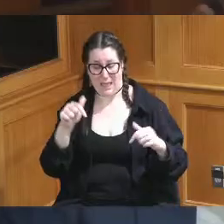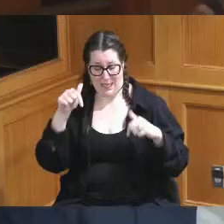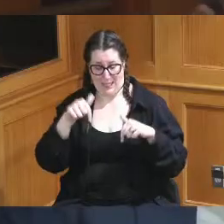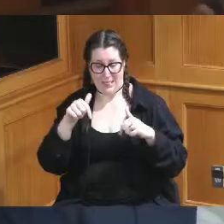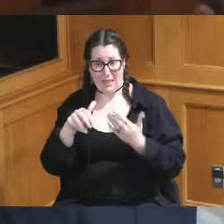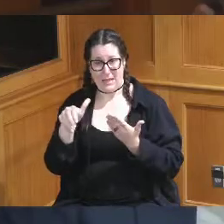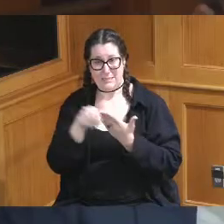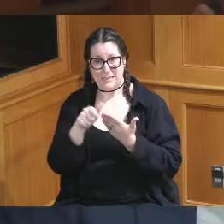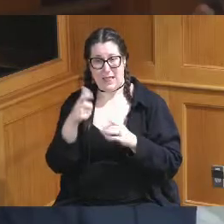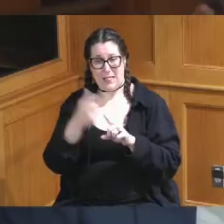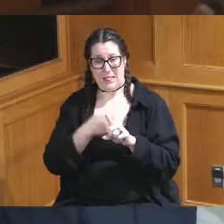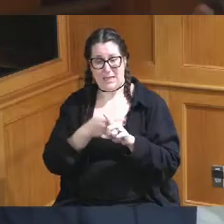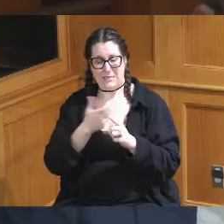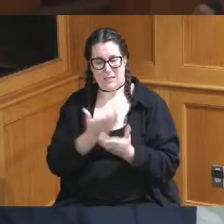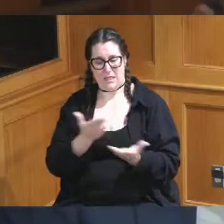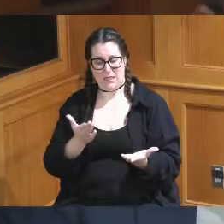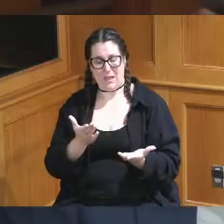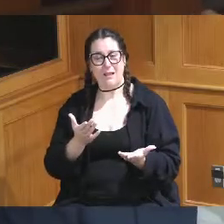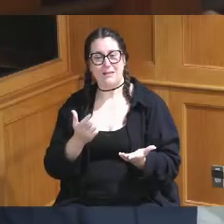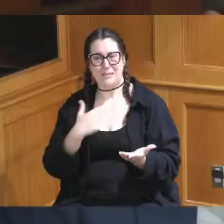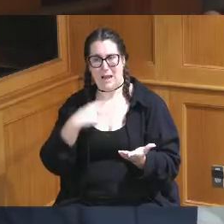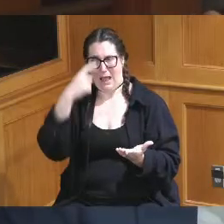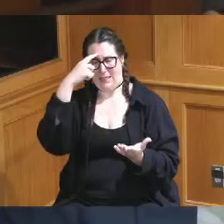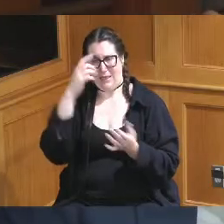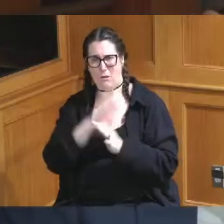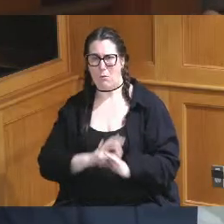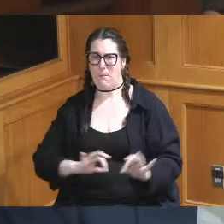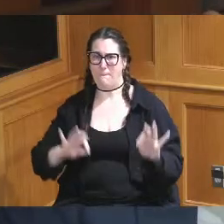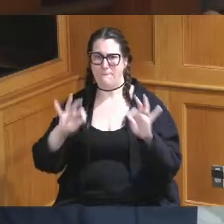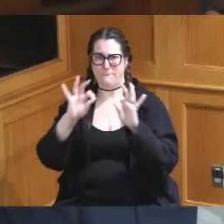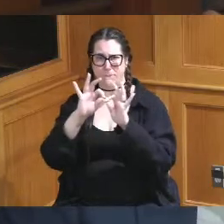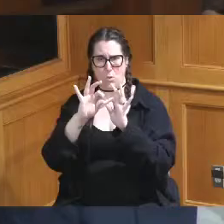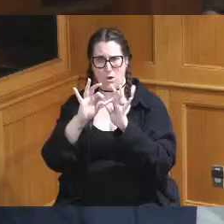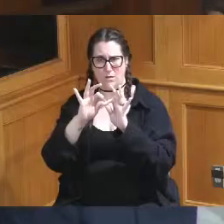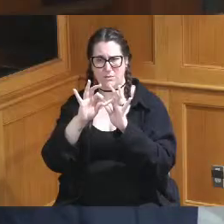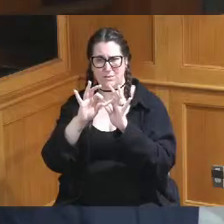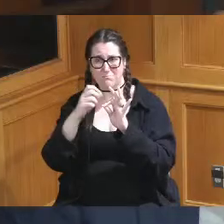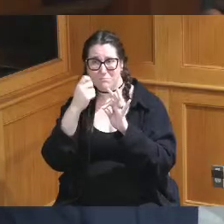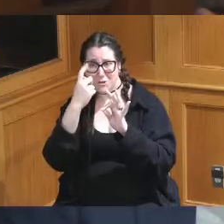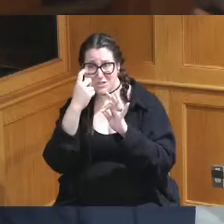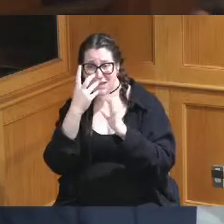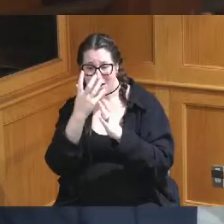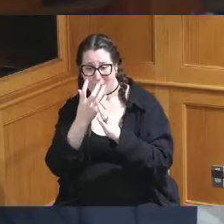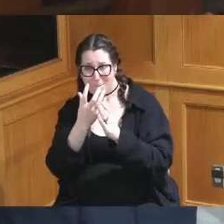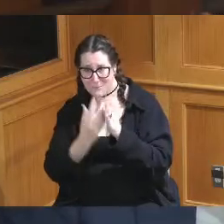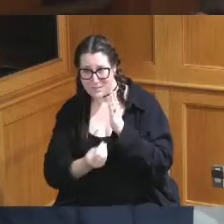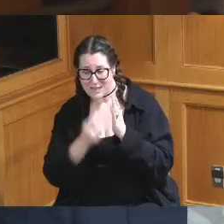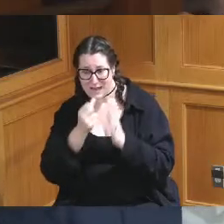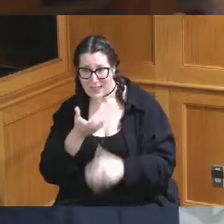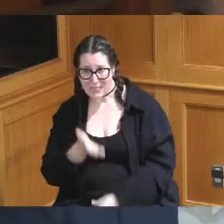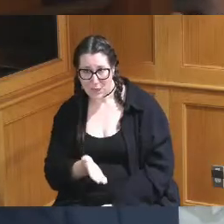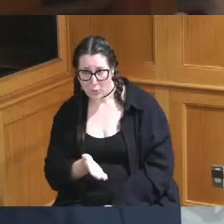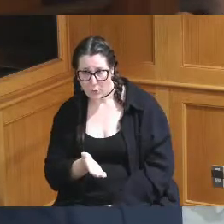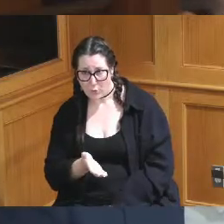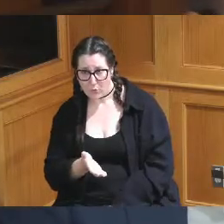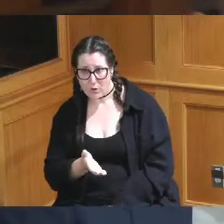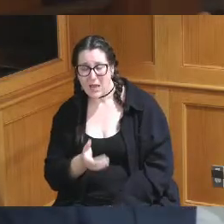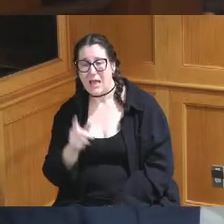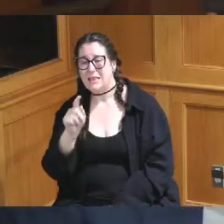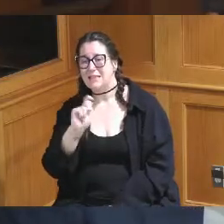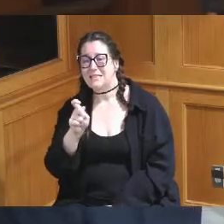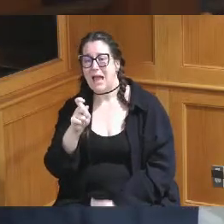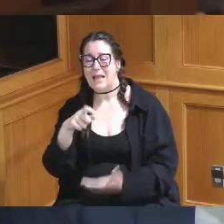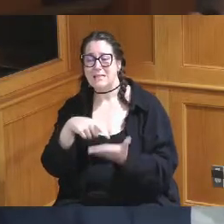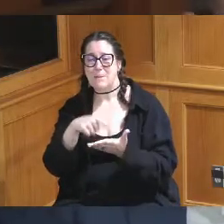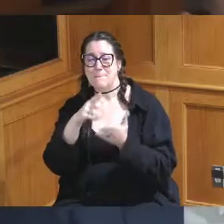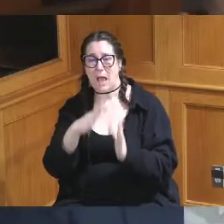there are some items that I think are important but yet missing. And that's the taxpayers